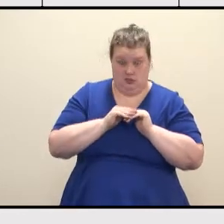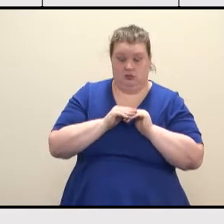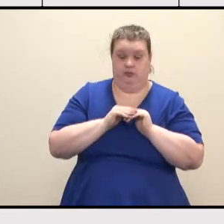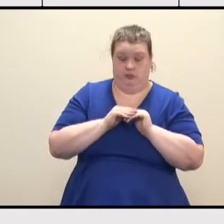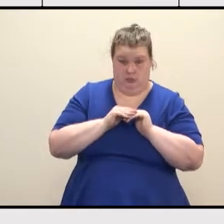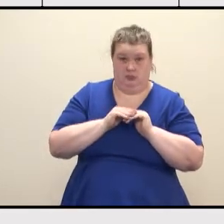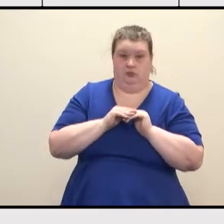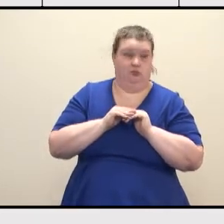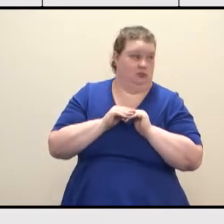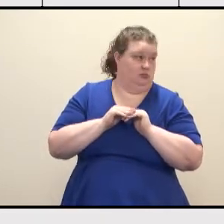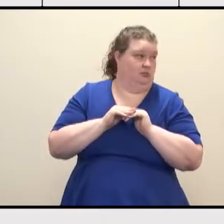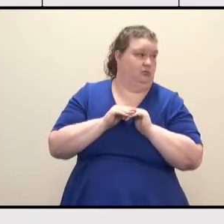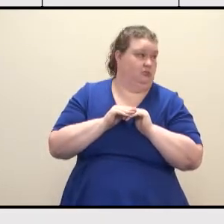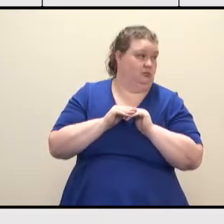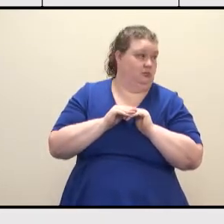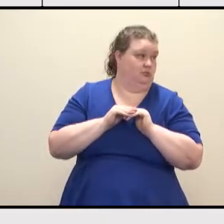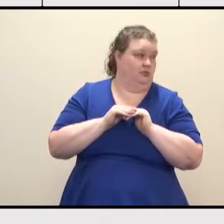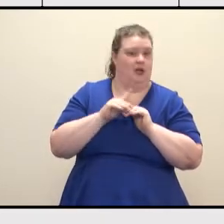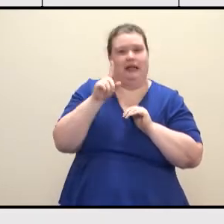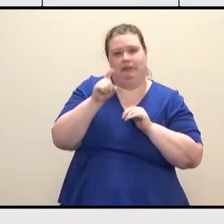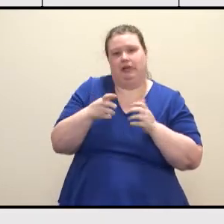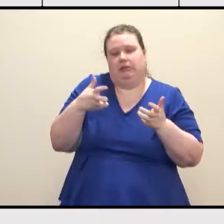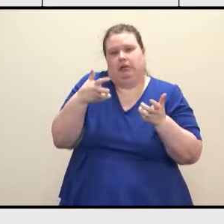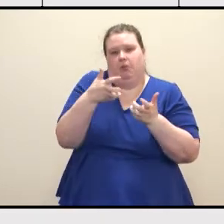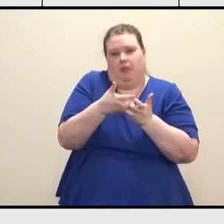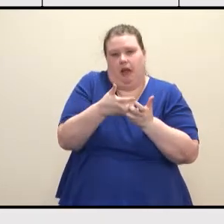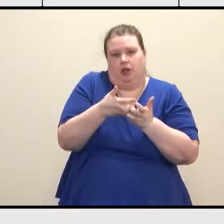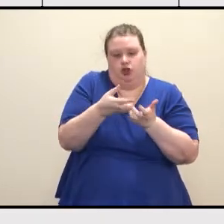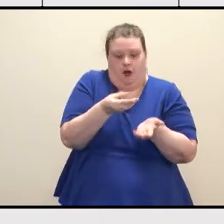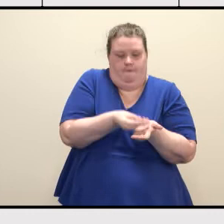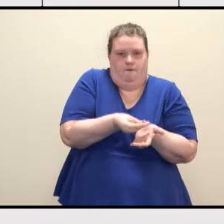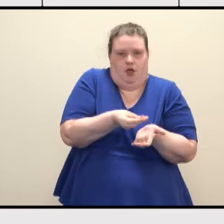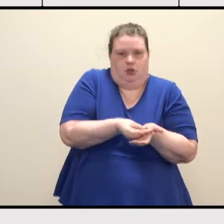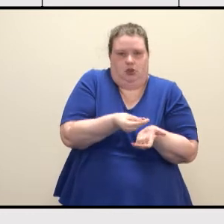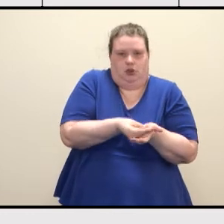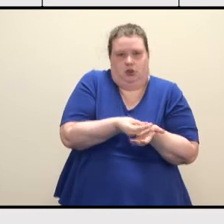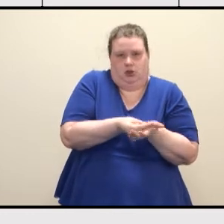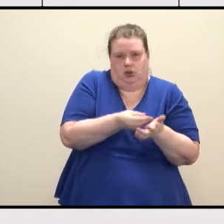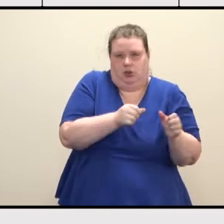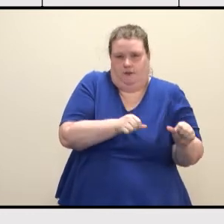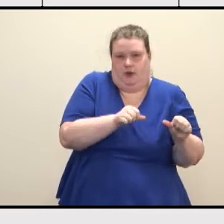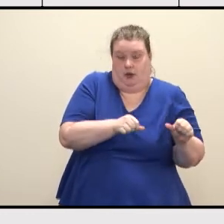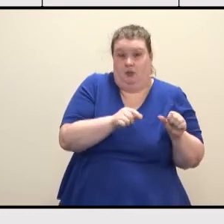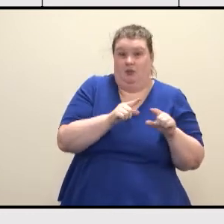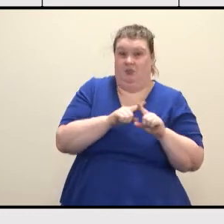needs to be within the funds that are available. But we do know